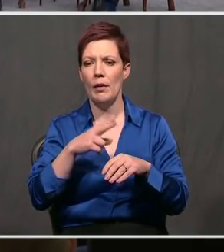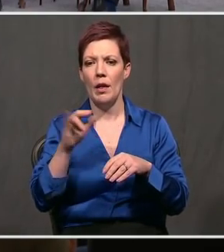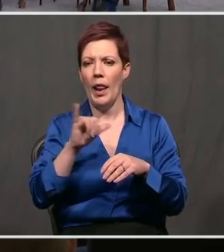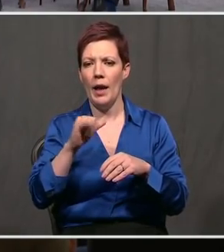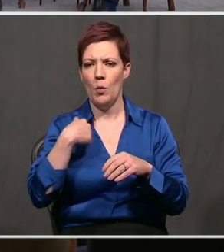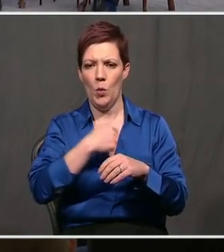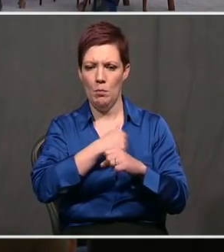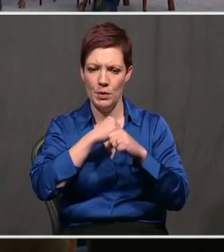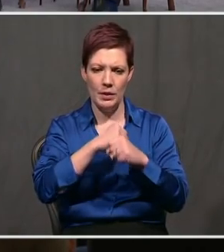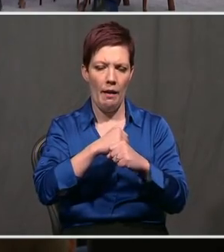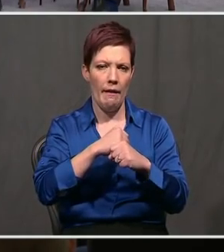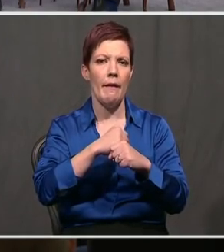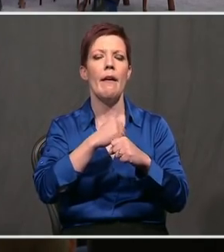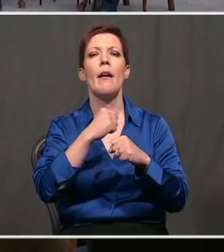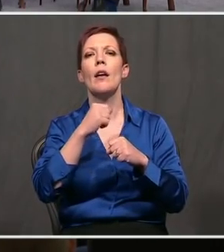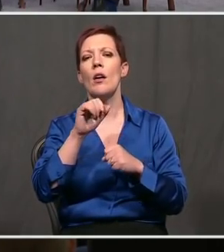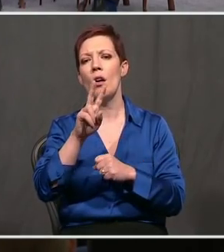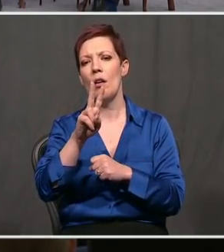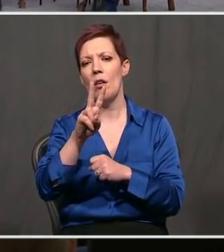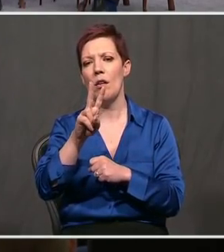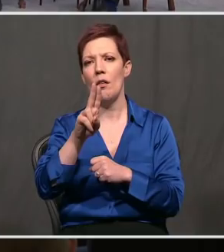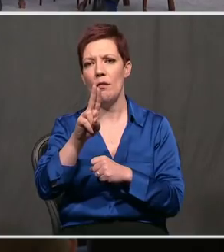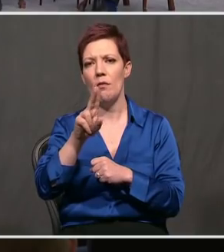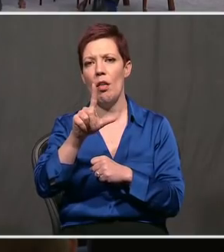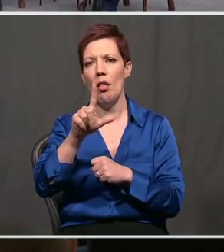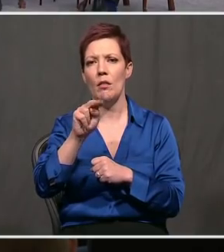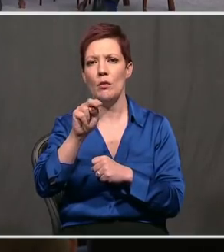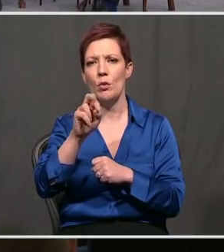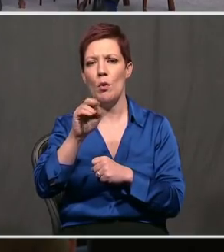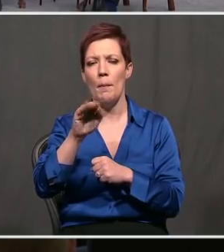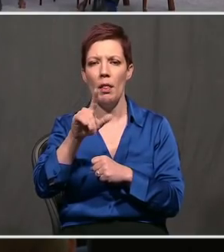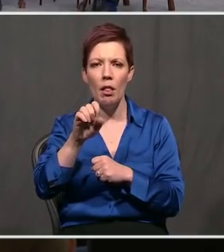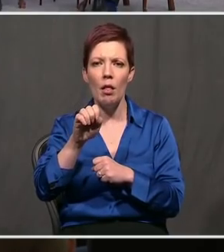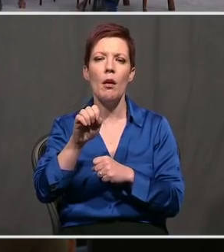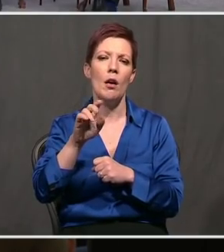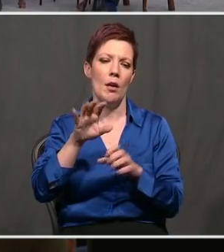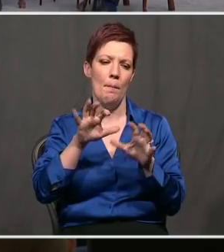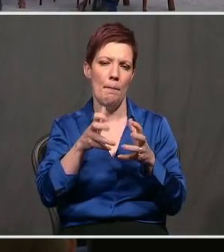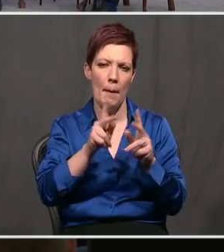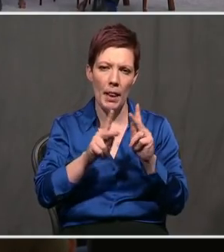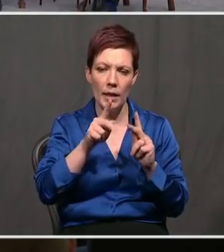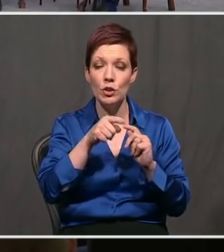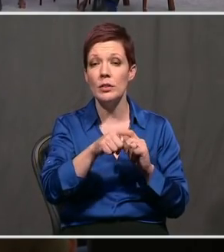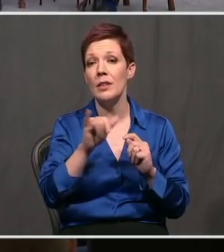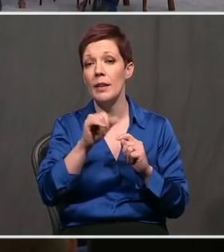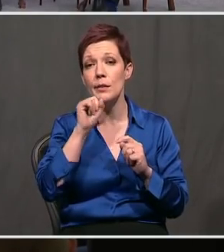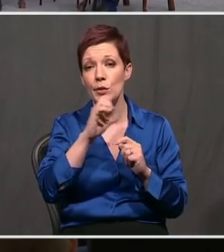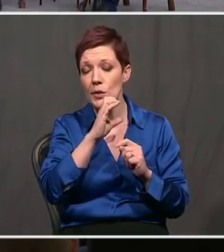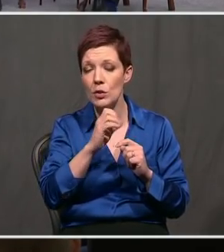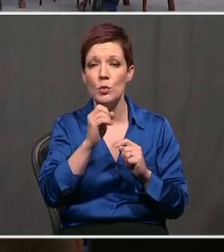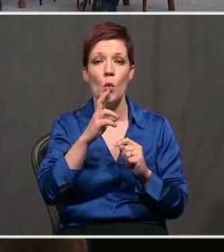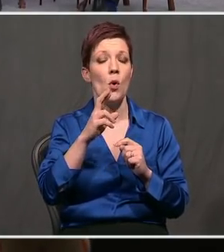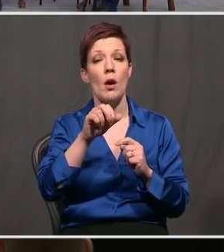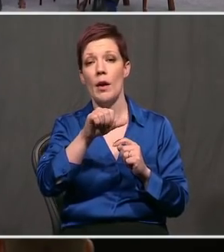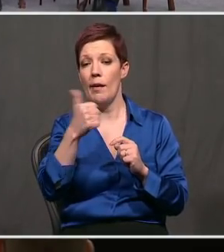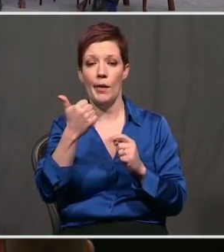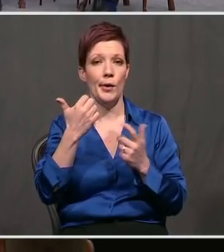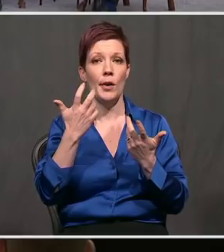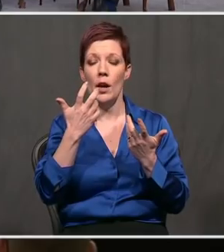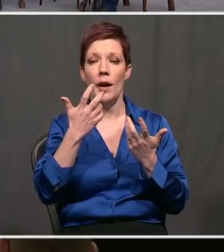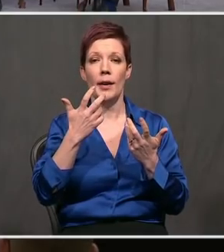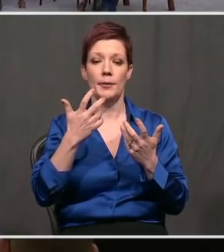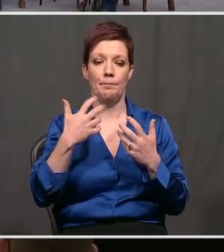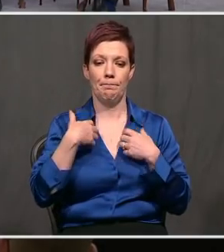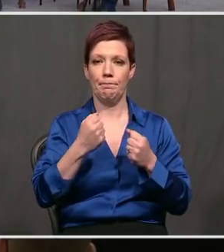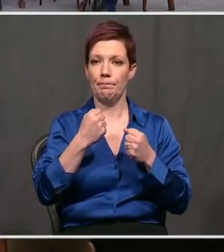protecting vulnerable populations, whether it's in nursing homes or the broader senior population. We focused on supporting our healthcare system, and then we focused